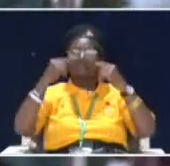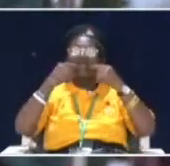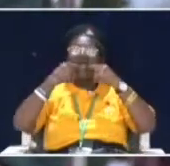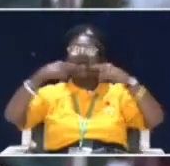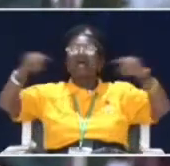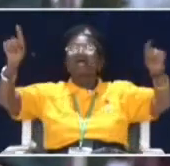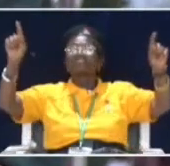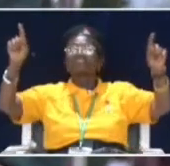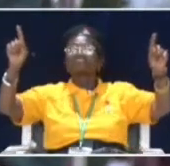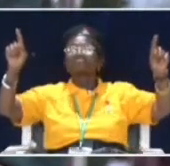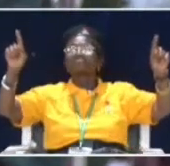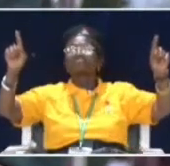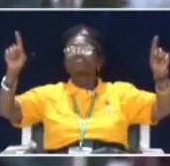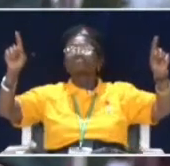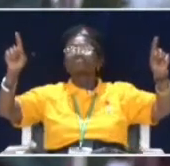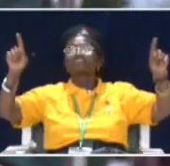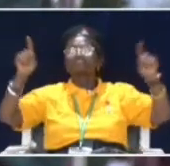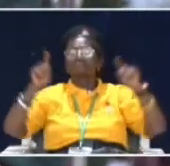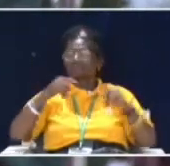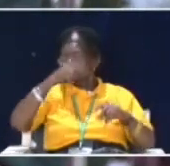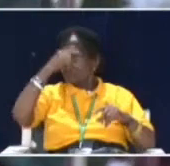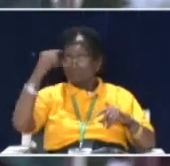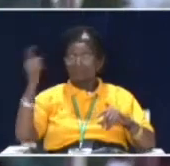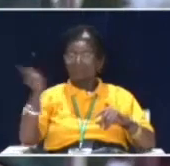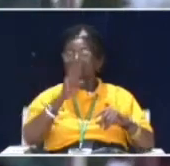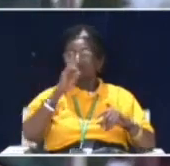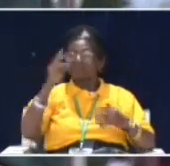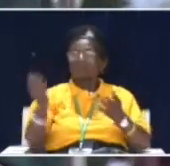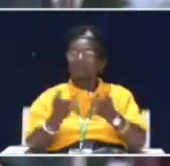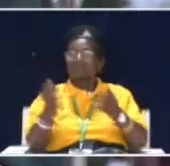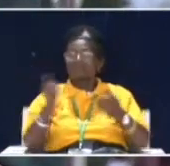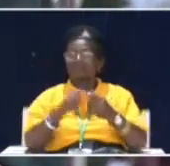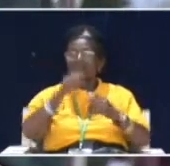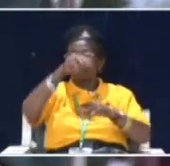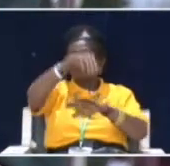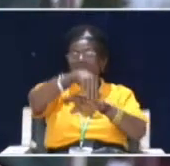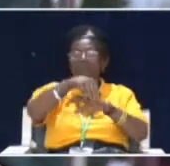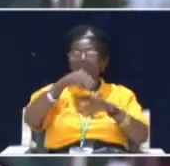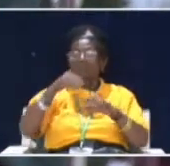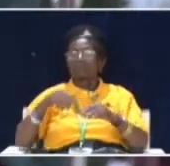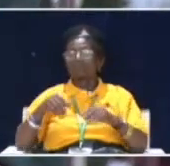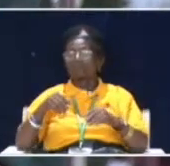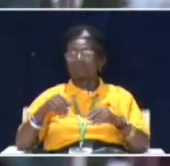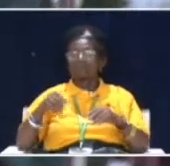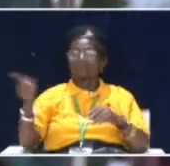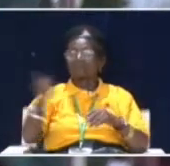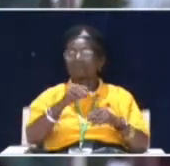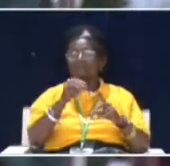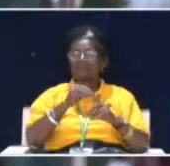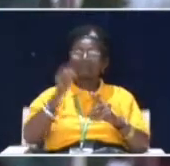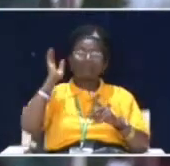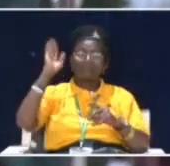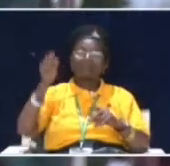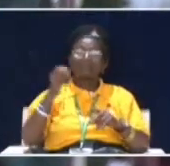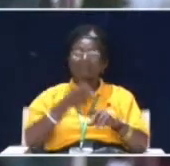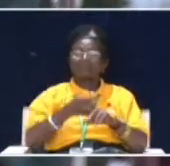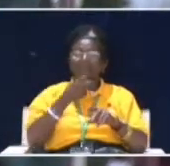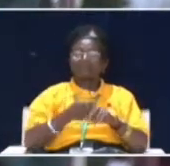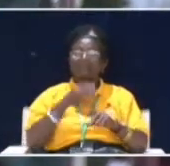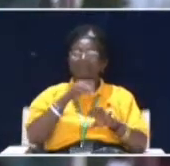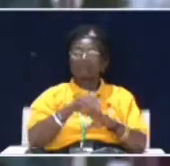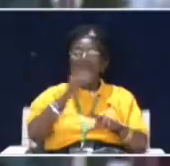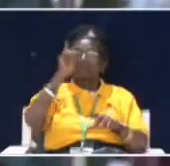ni. Because mo npa ase. Because you are here tonight. Nitori ko wa ni yin lale yi. You too will knock at one door.